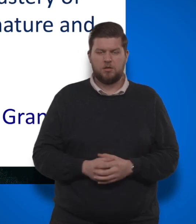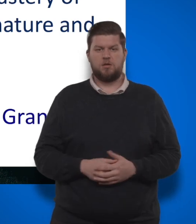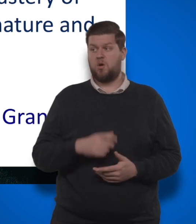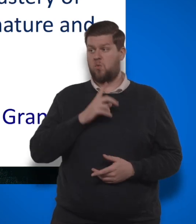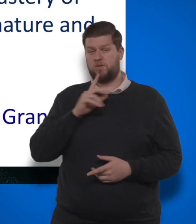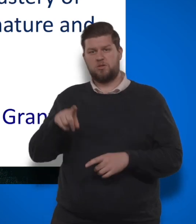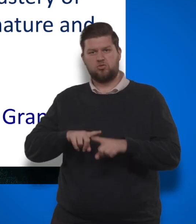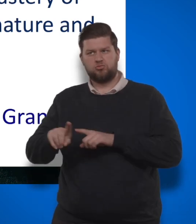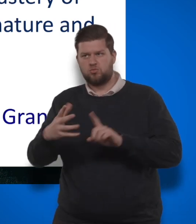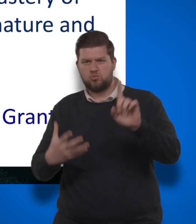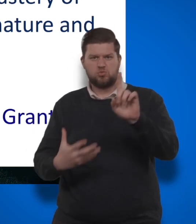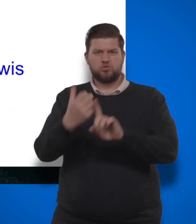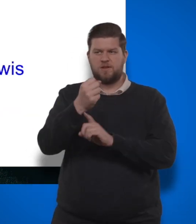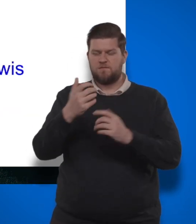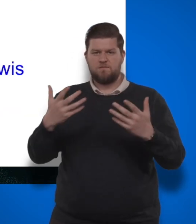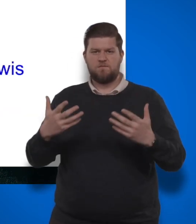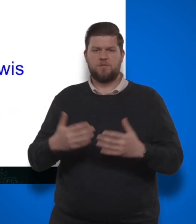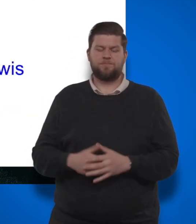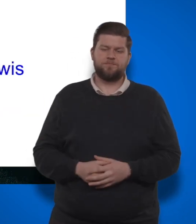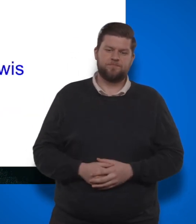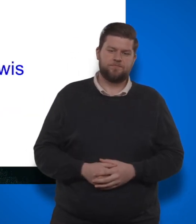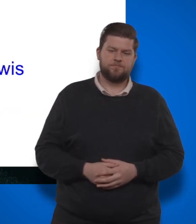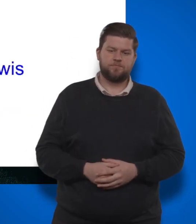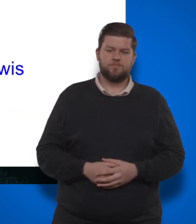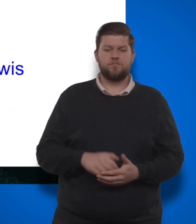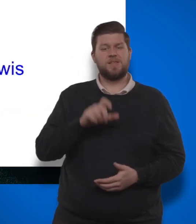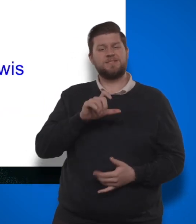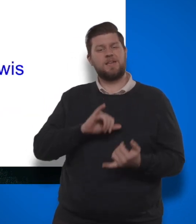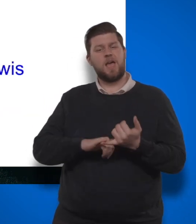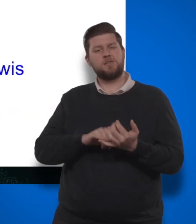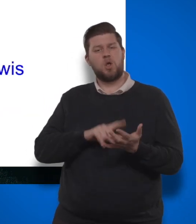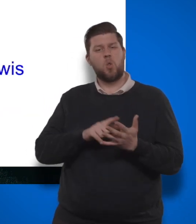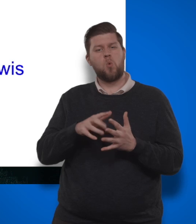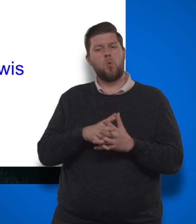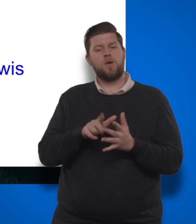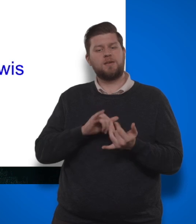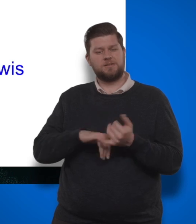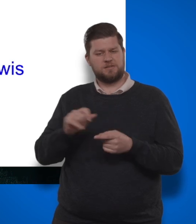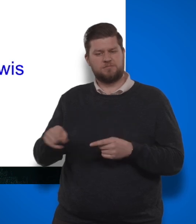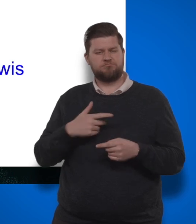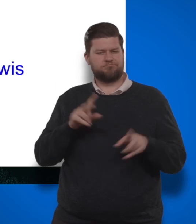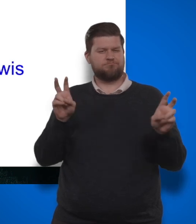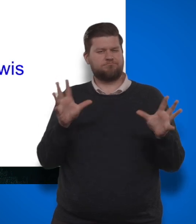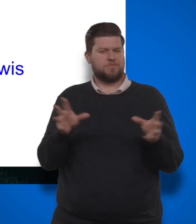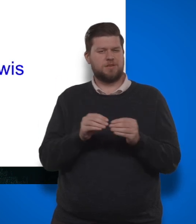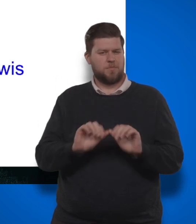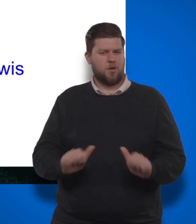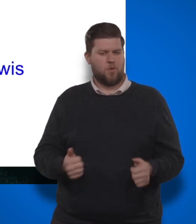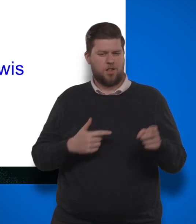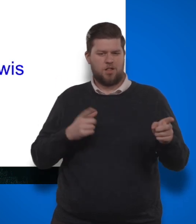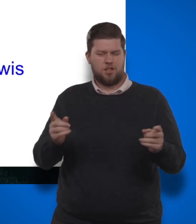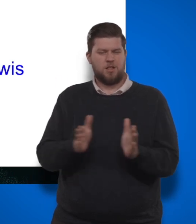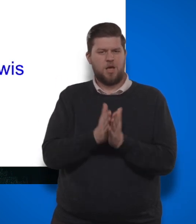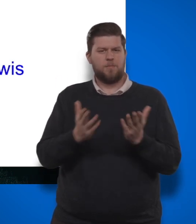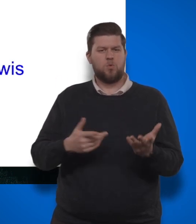nature. And C.S. Lewis summed this up neatly in his prescient book, The Abolition of Man, which was written shortly after the Second World